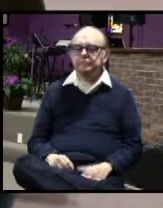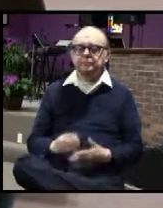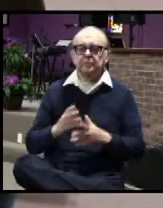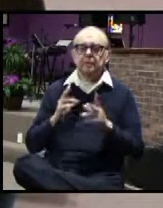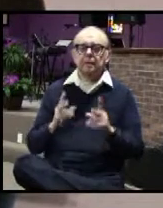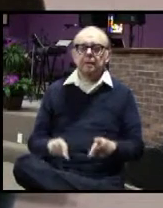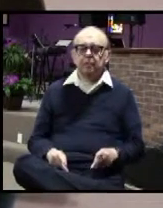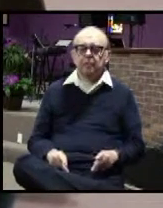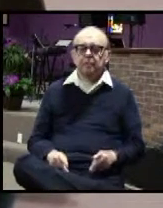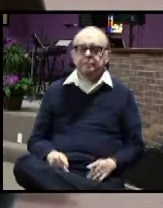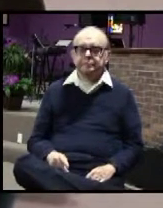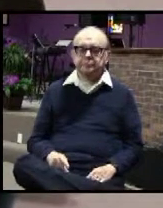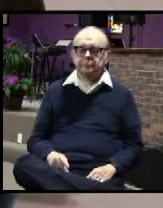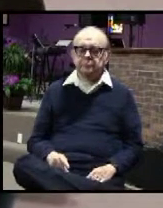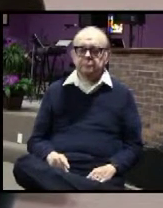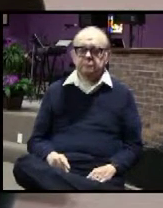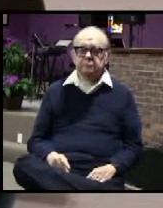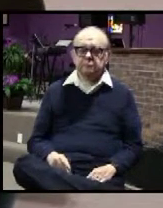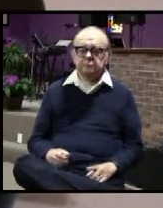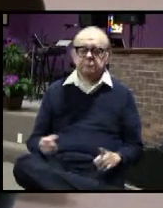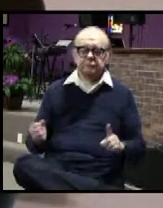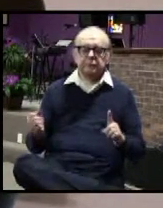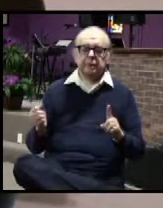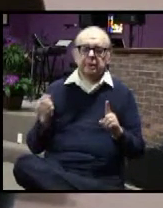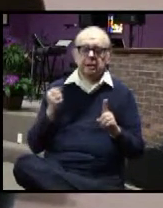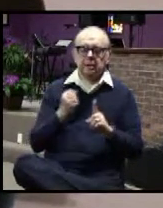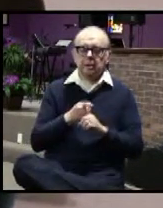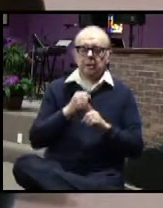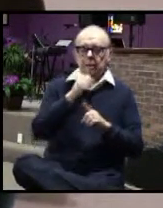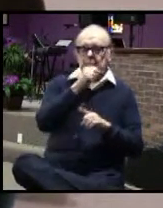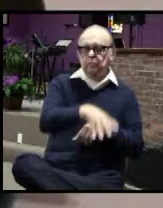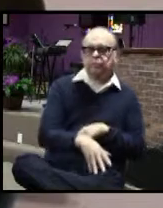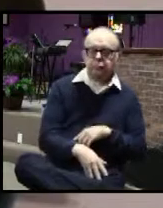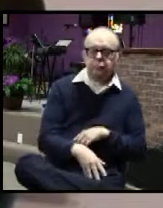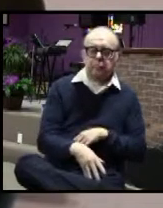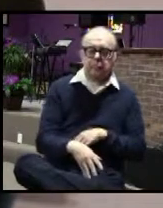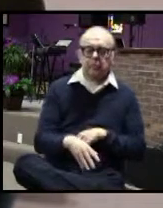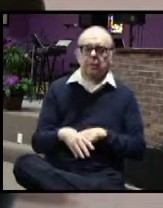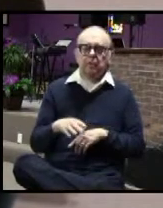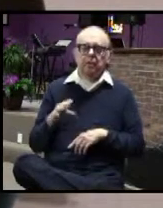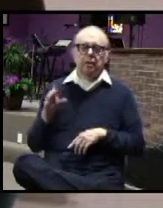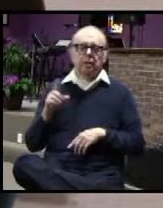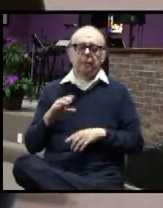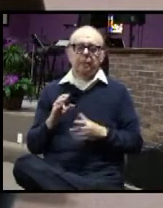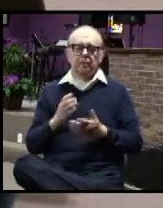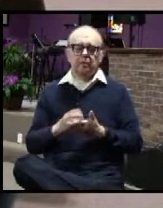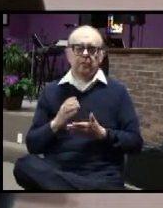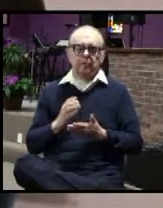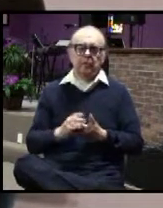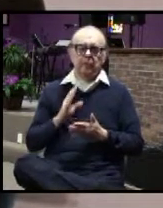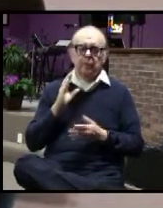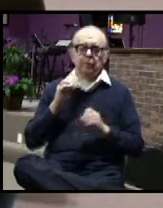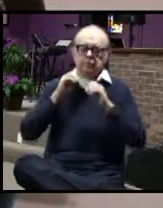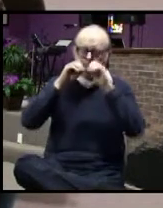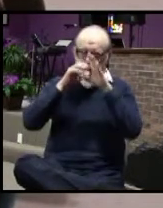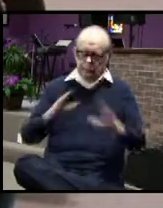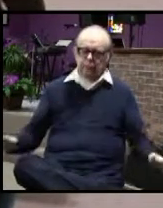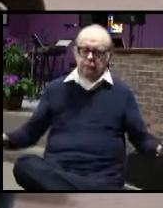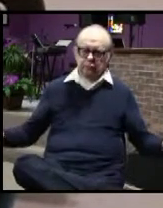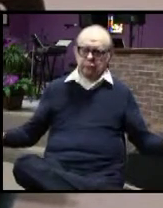somebody's going to knock that vessel off where it's been cracked. And it's going to shatter into